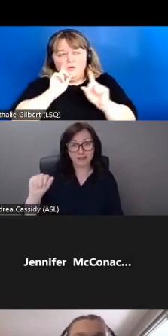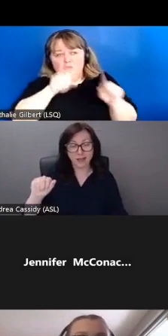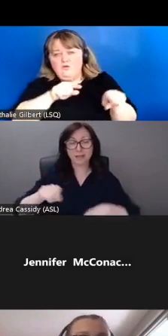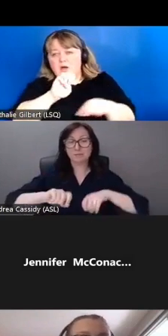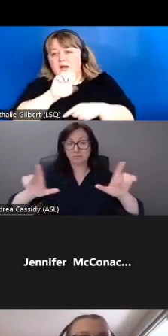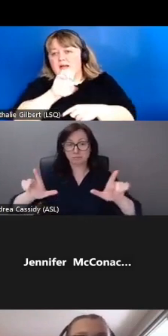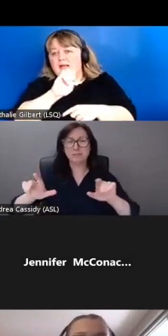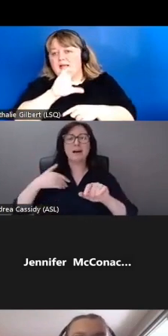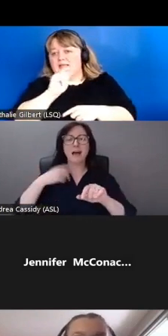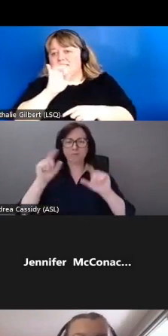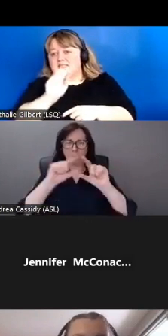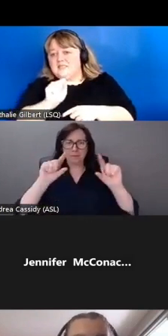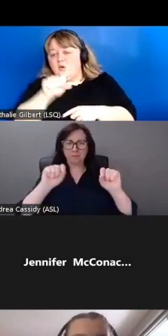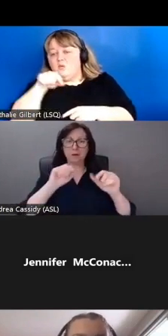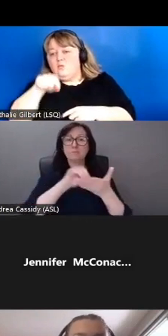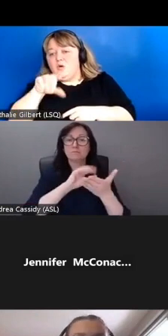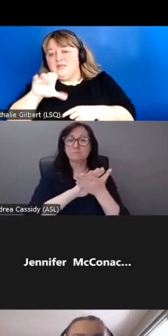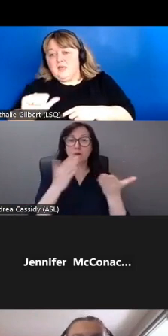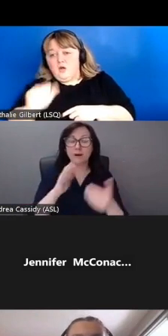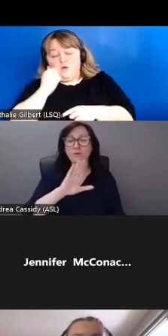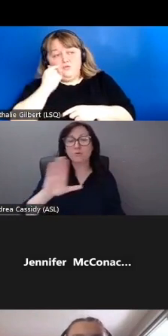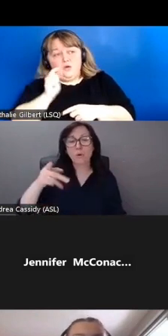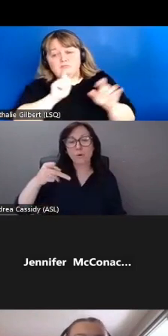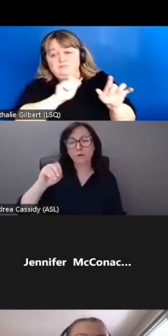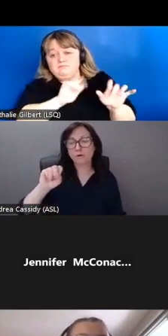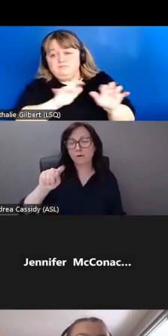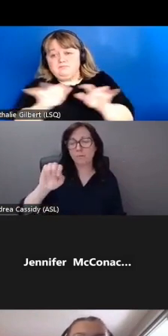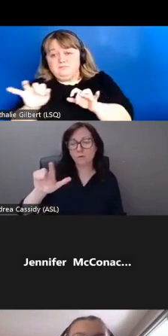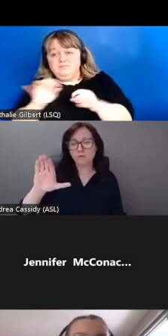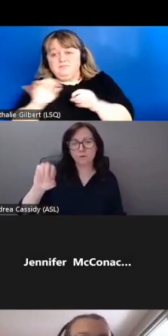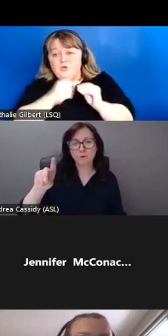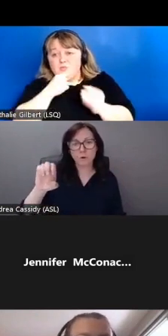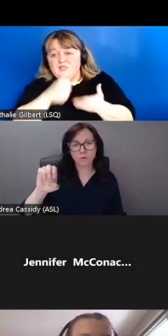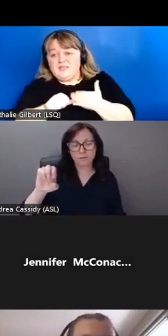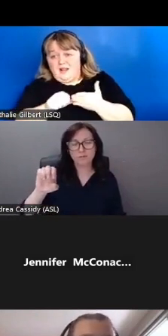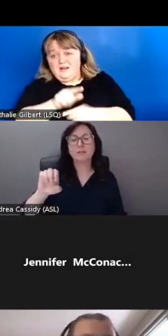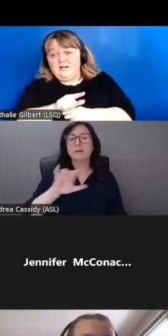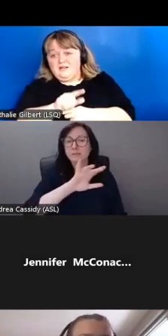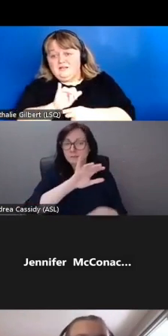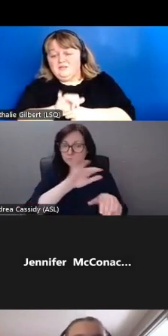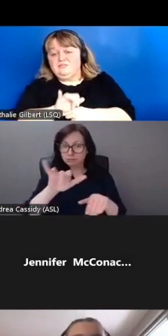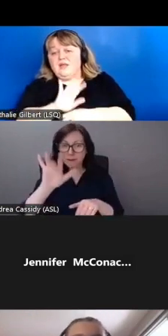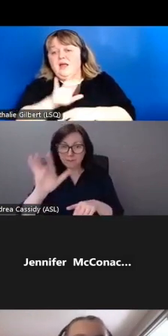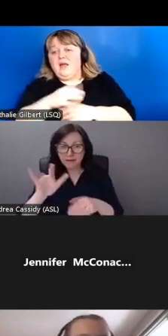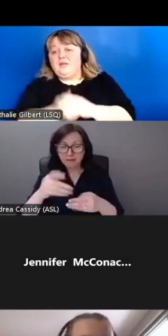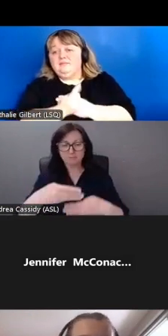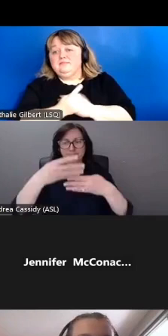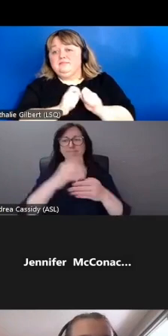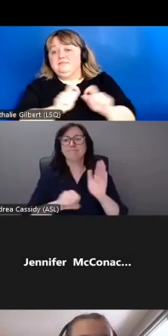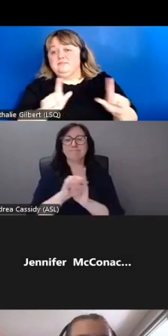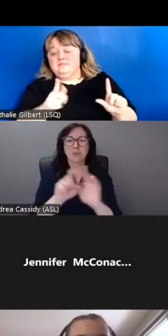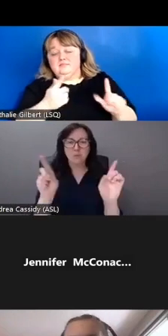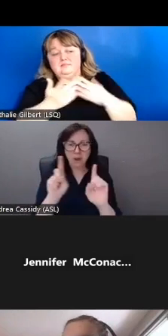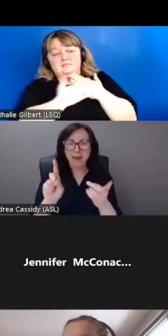where you can put in your postal code, and it will tell you exactly where your polling station is, when you can